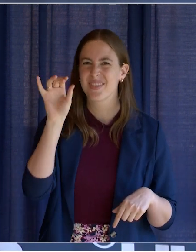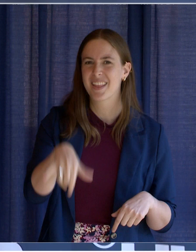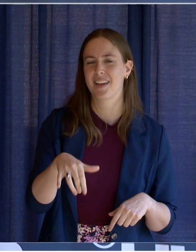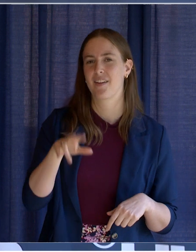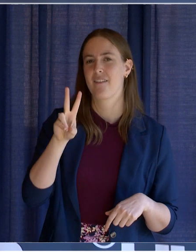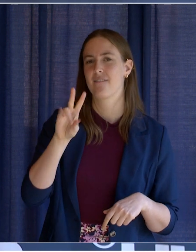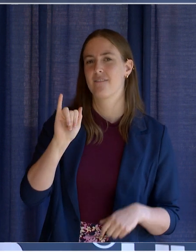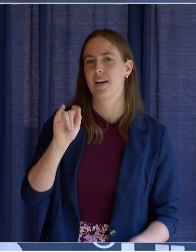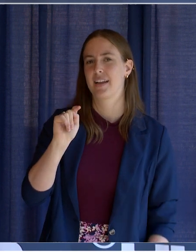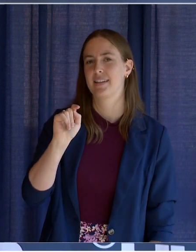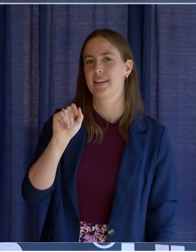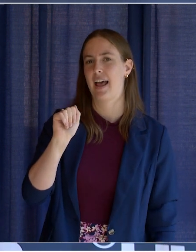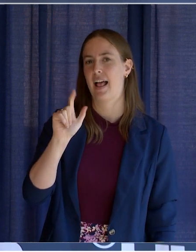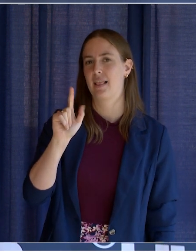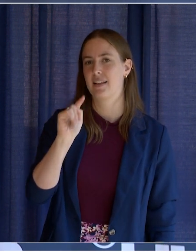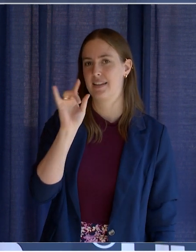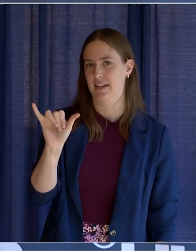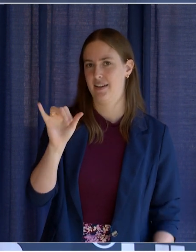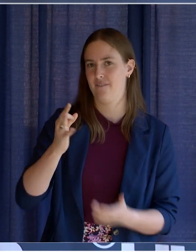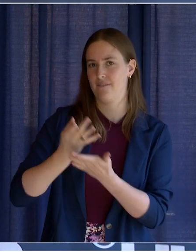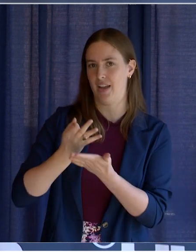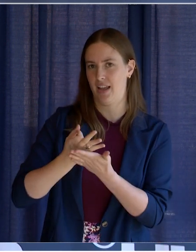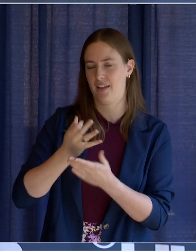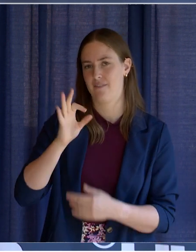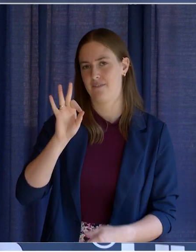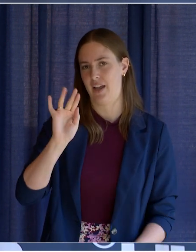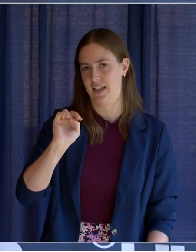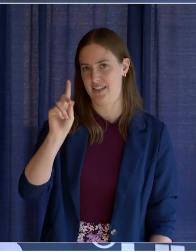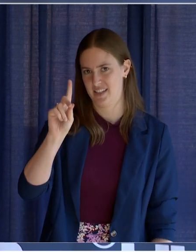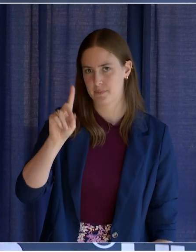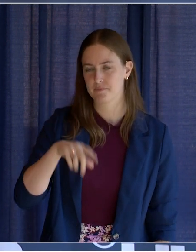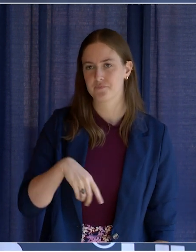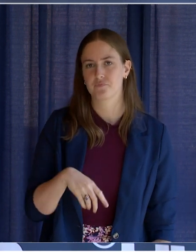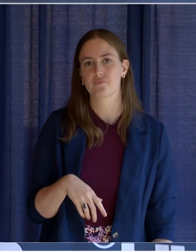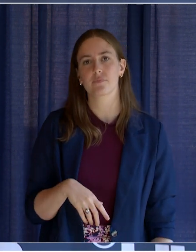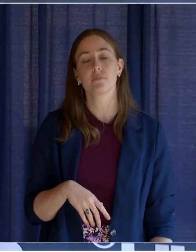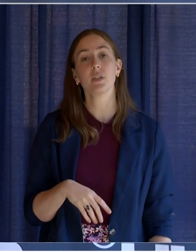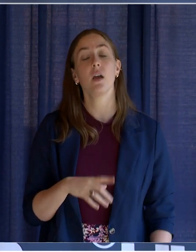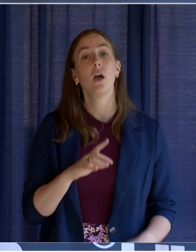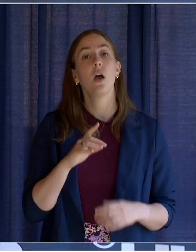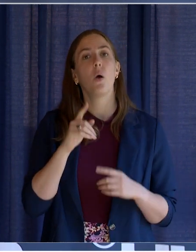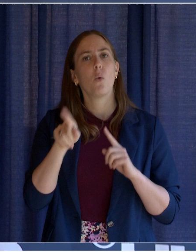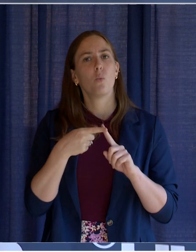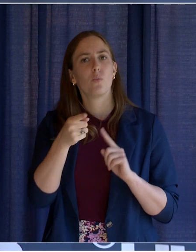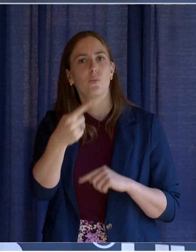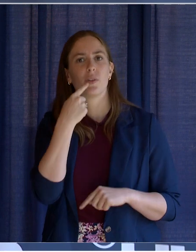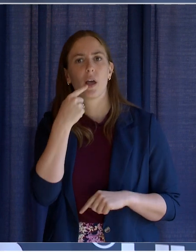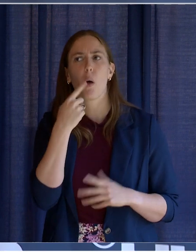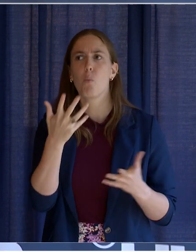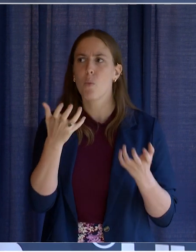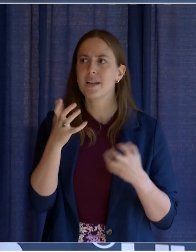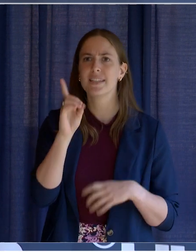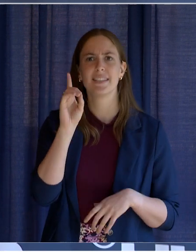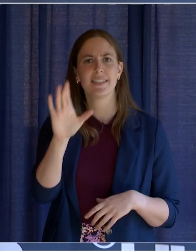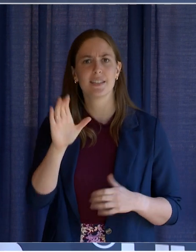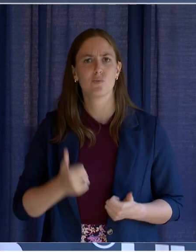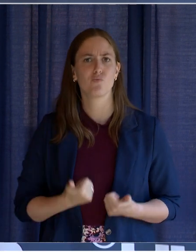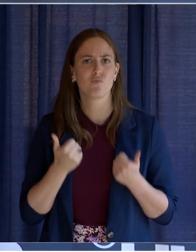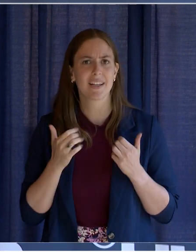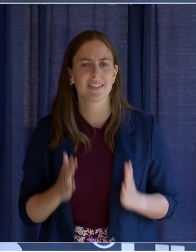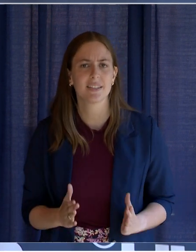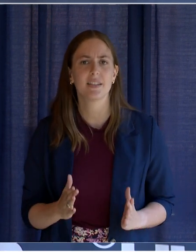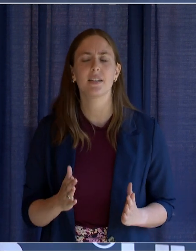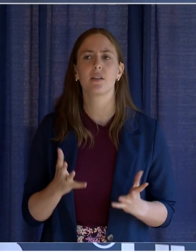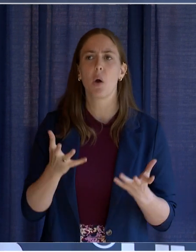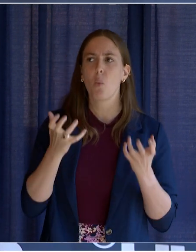Fund is. And when you say you want to put your roots down in D.C., you want to hire D.C. residents, you want to use our businesses to build out